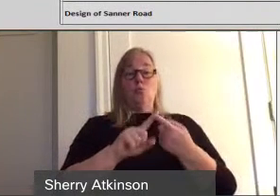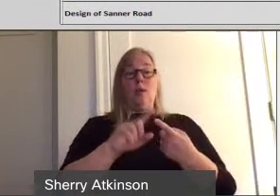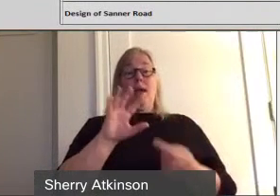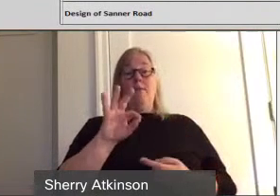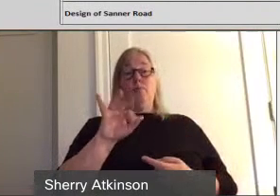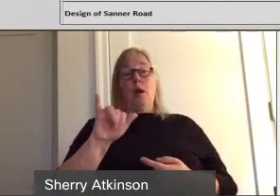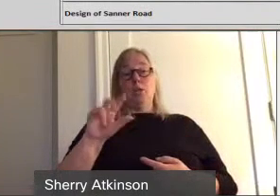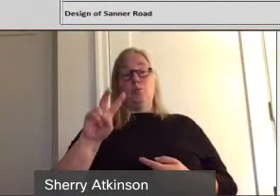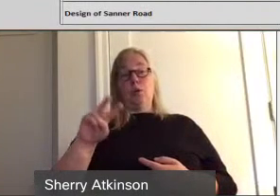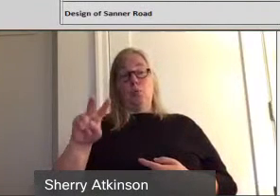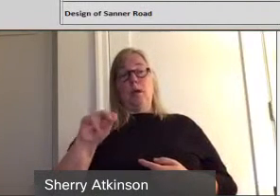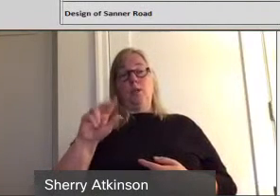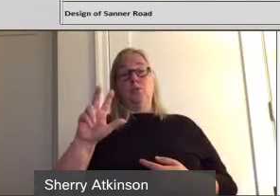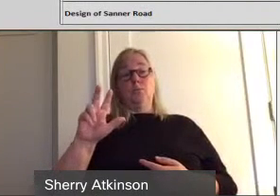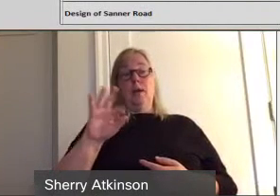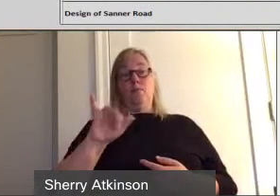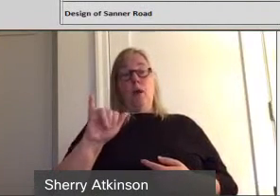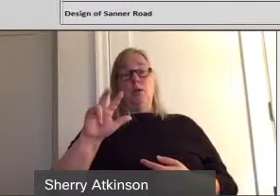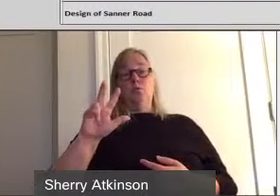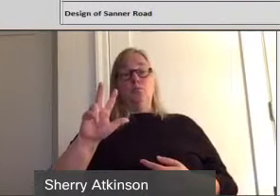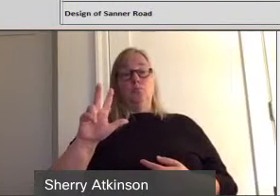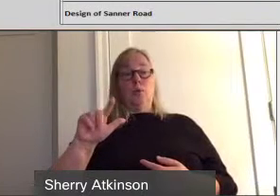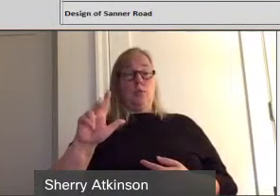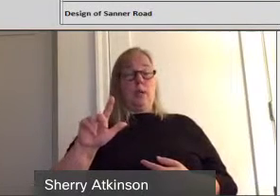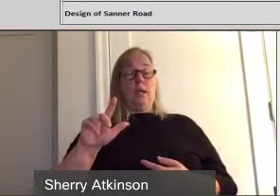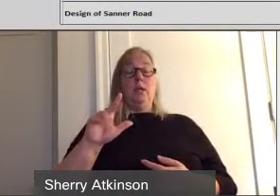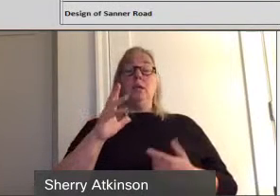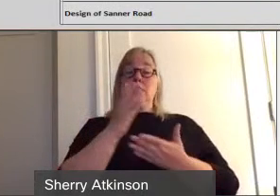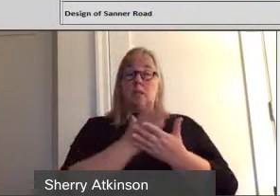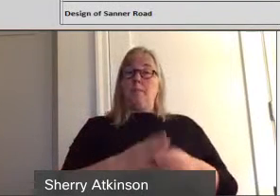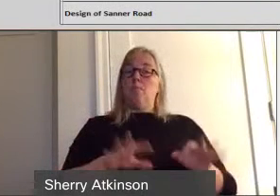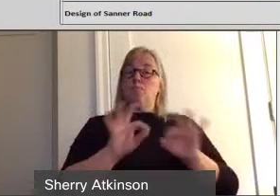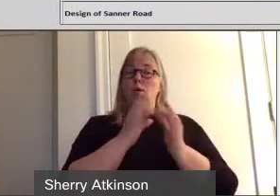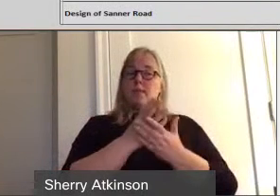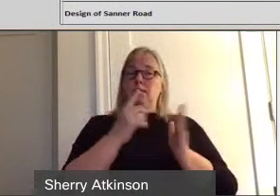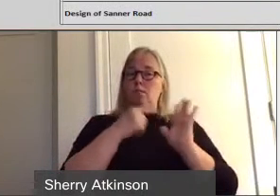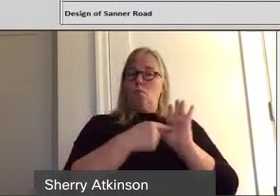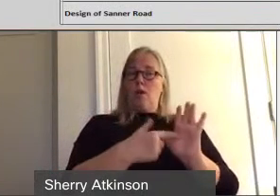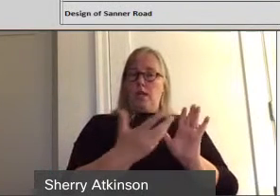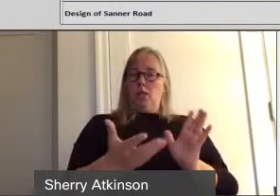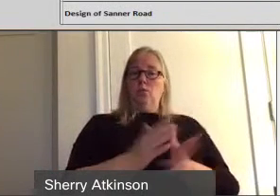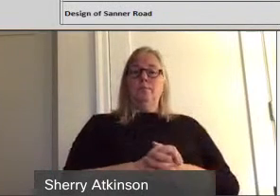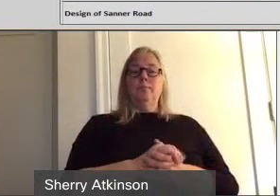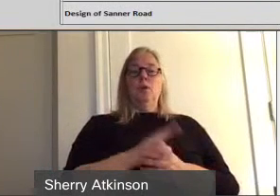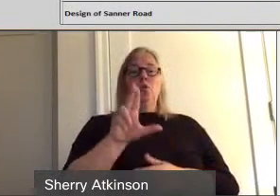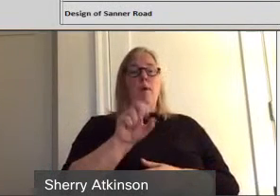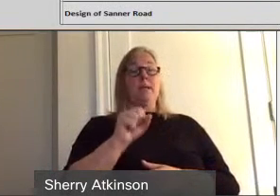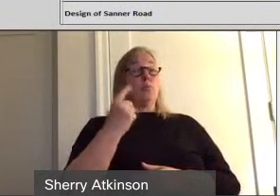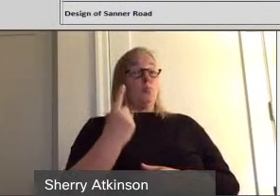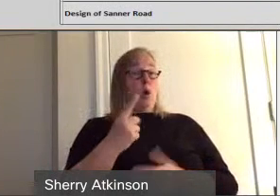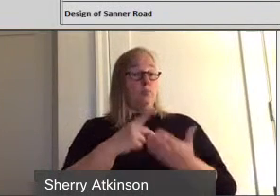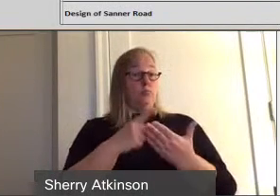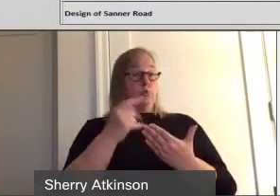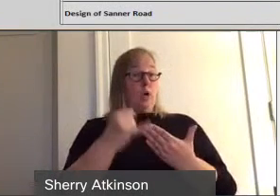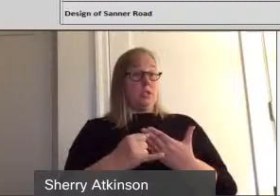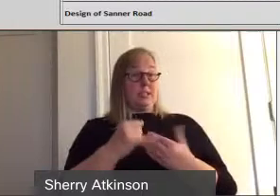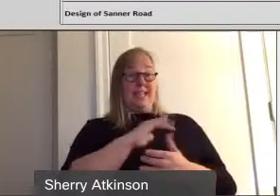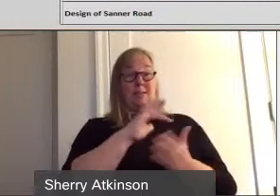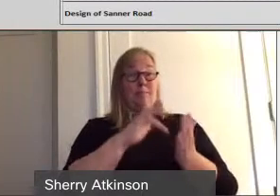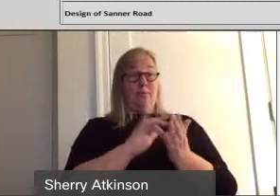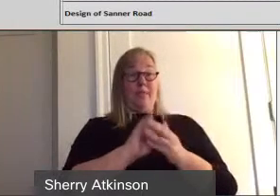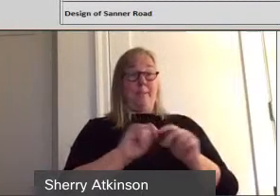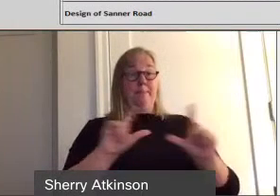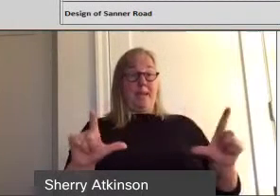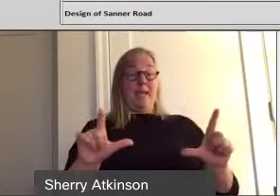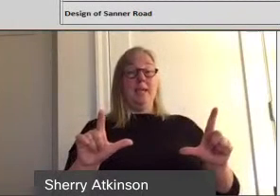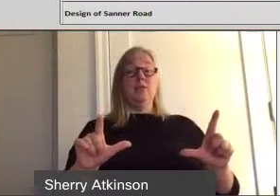and 23, some key things to point out here. So the US 1 projects in the middle of that page, I'll talk